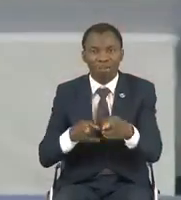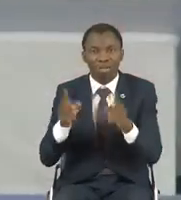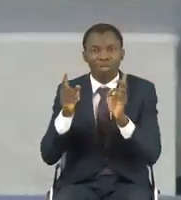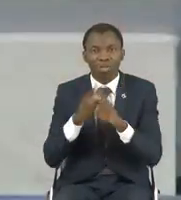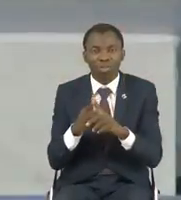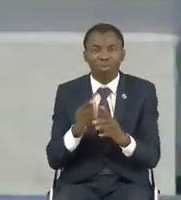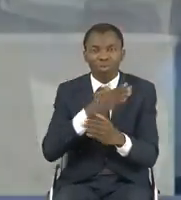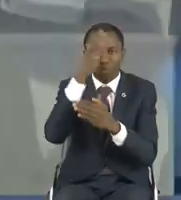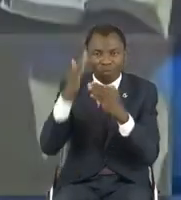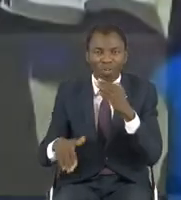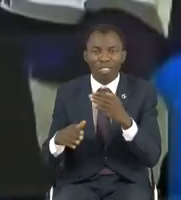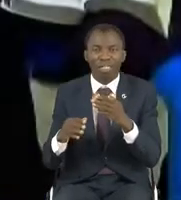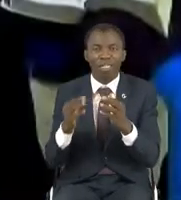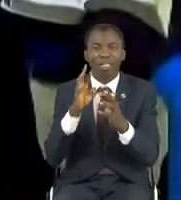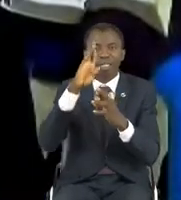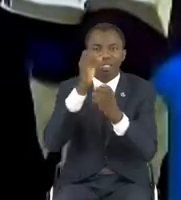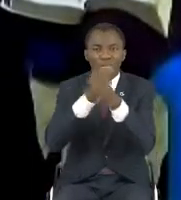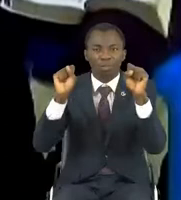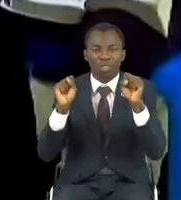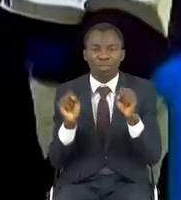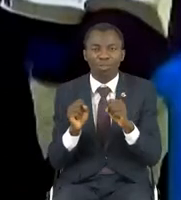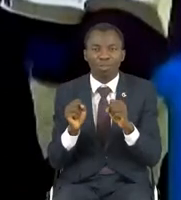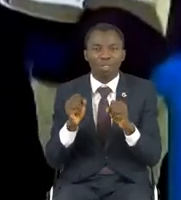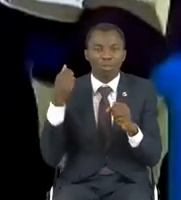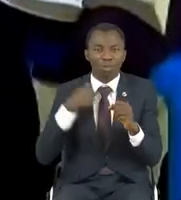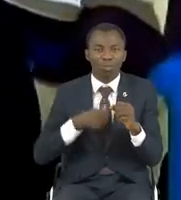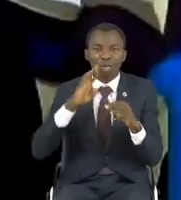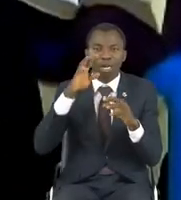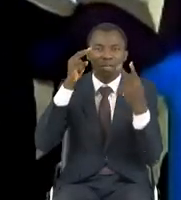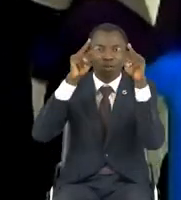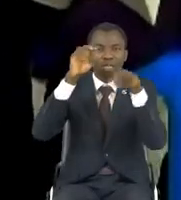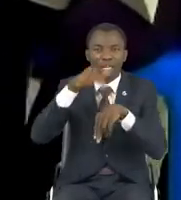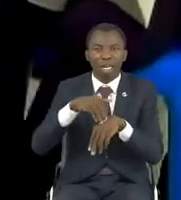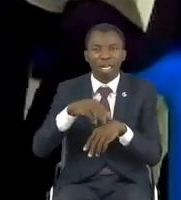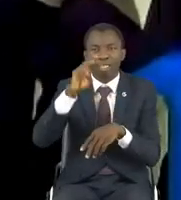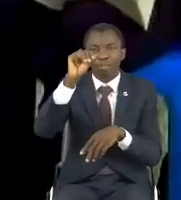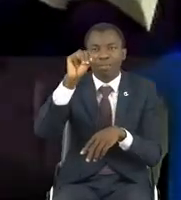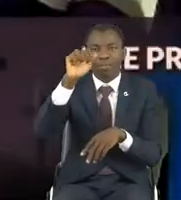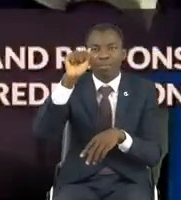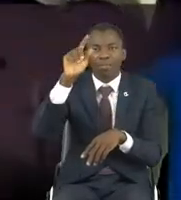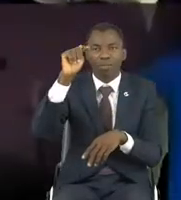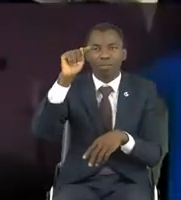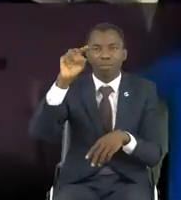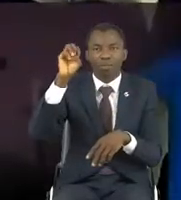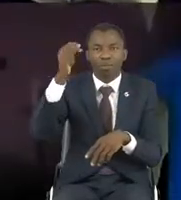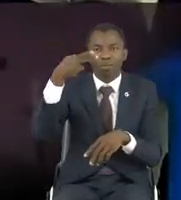consummate redemption. We're looking at Matthew chapter 10, reading from